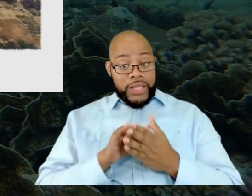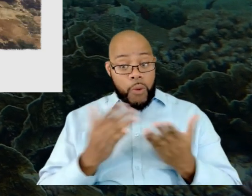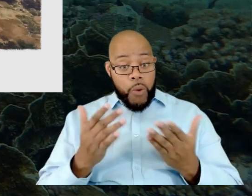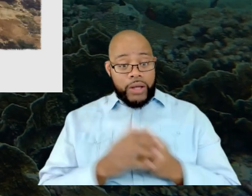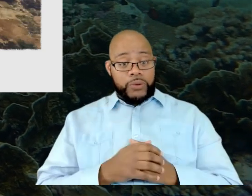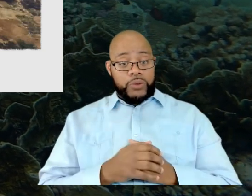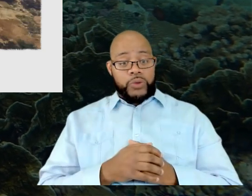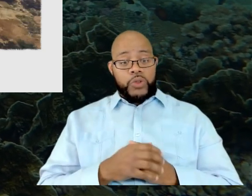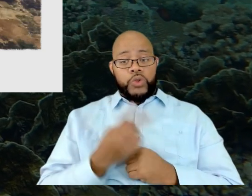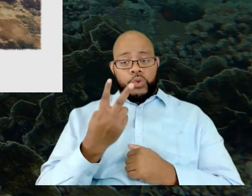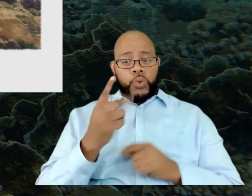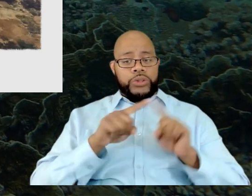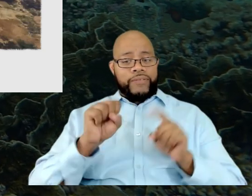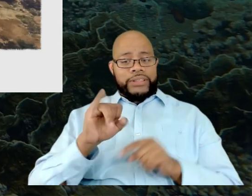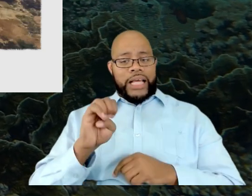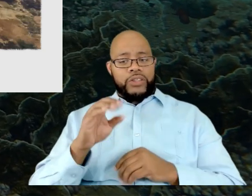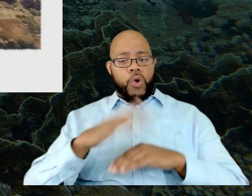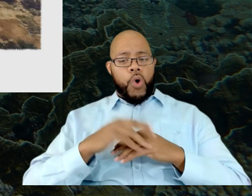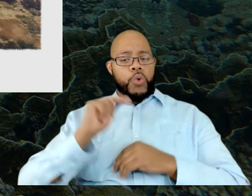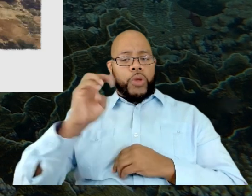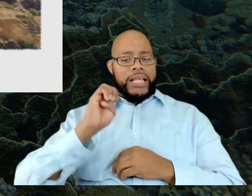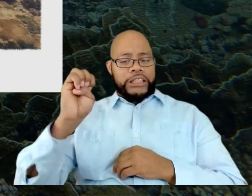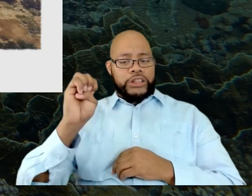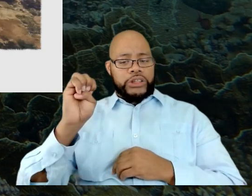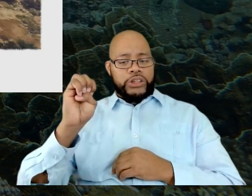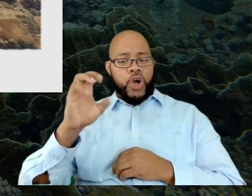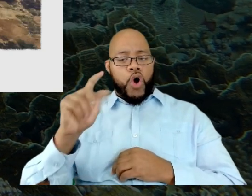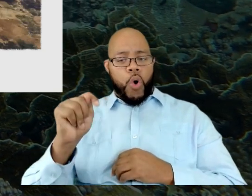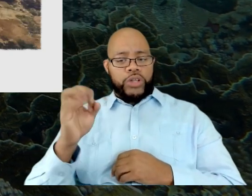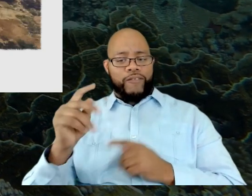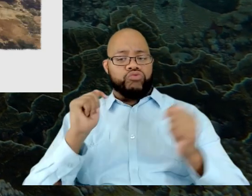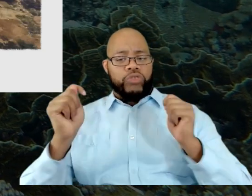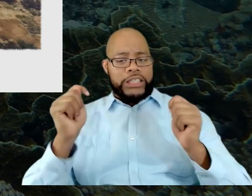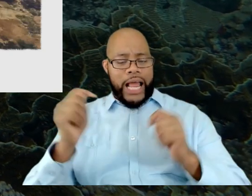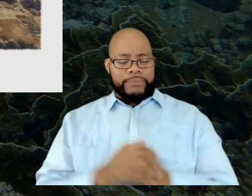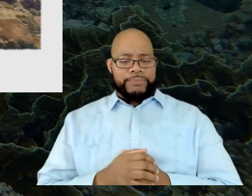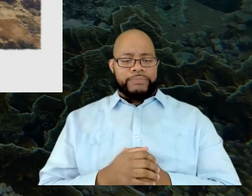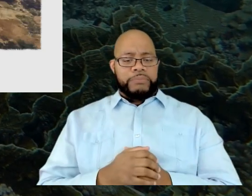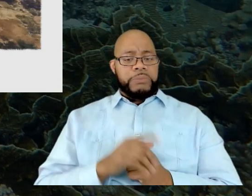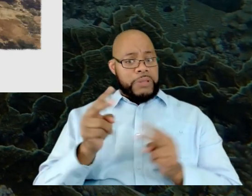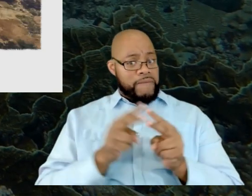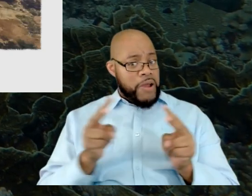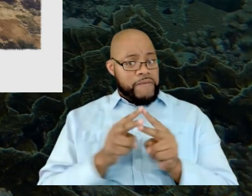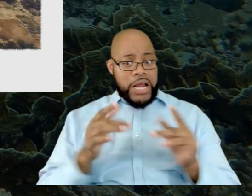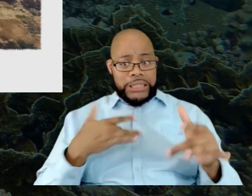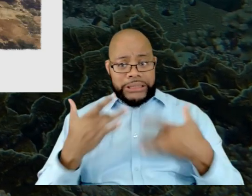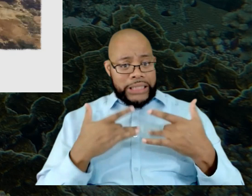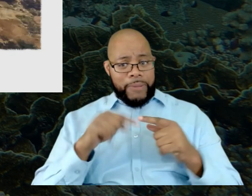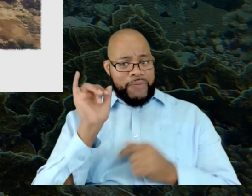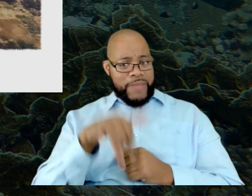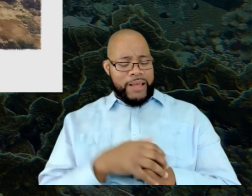two sites along the northeastern coast of Trinidad. They were very, very excited about